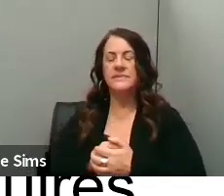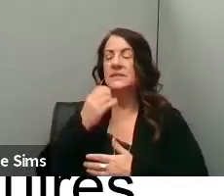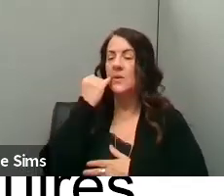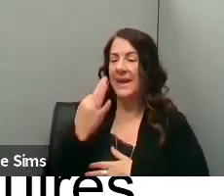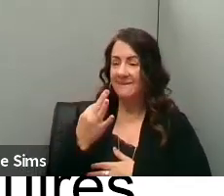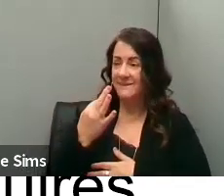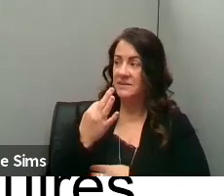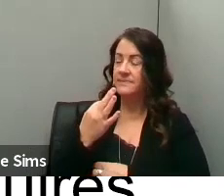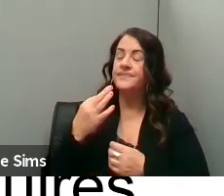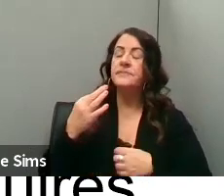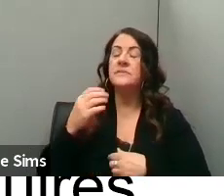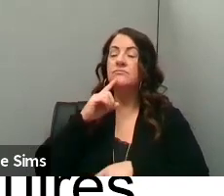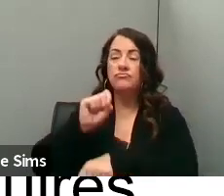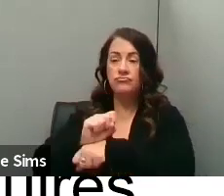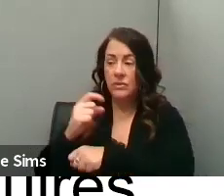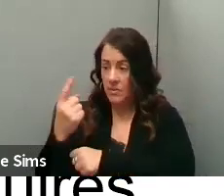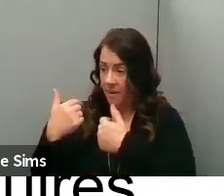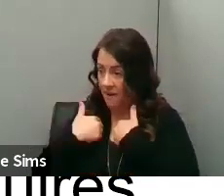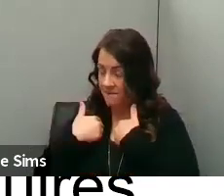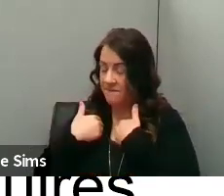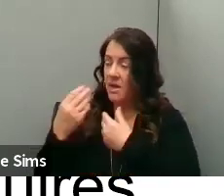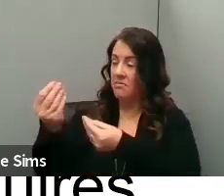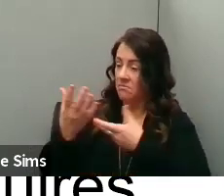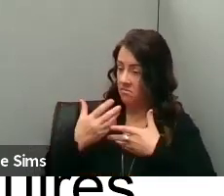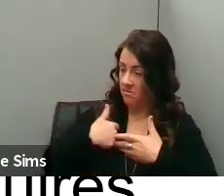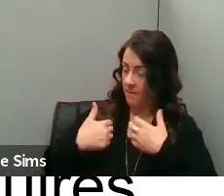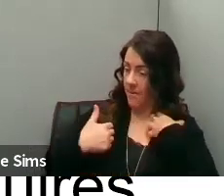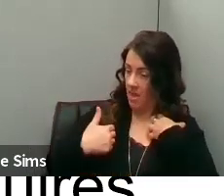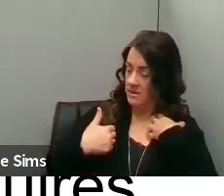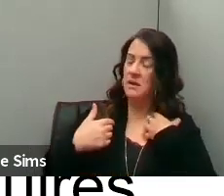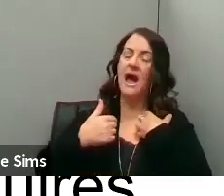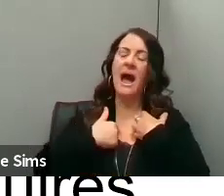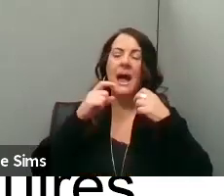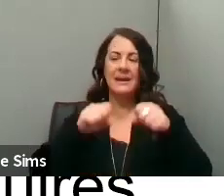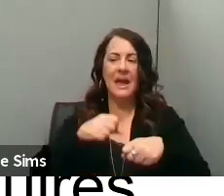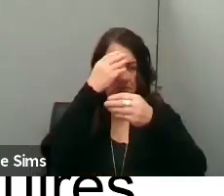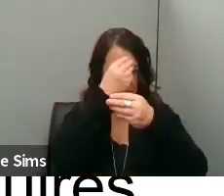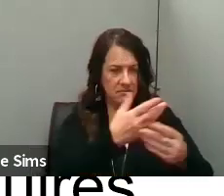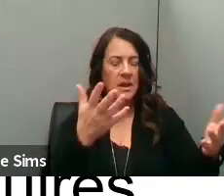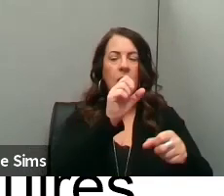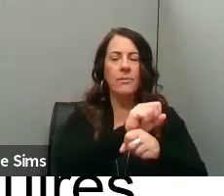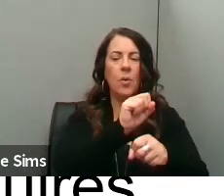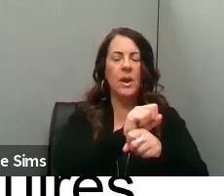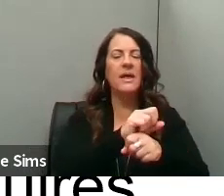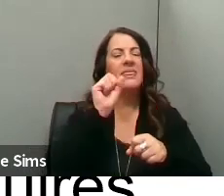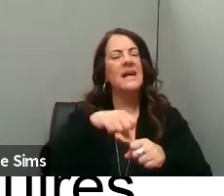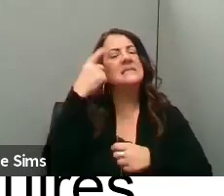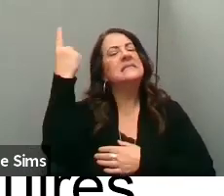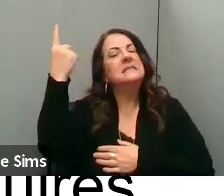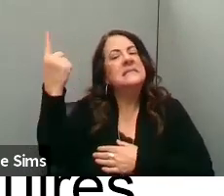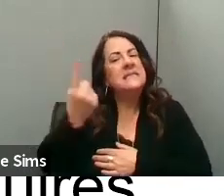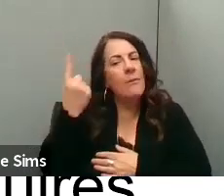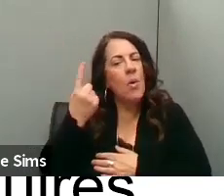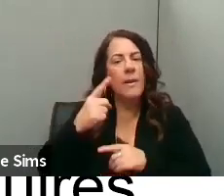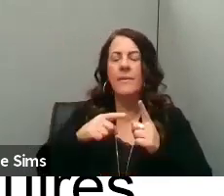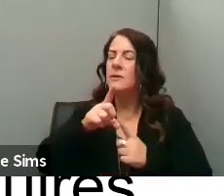tested positive for COVID-19, but Ed cannot identify Zara by name, and he